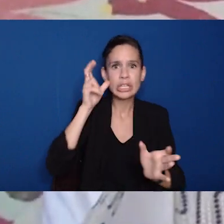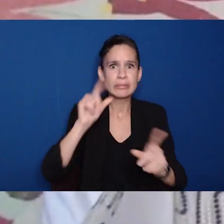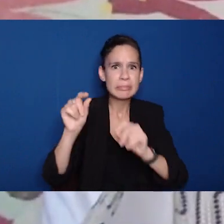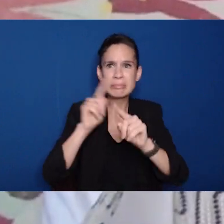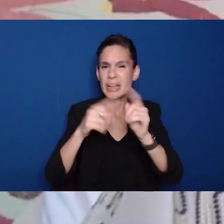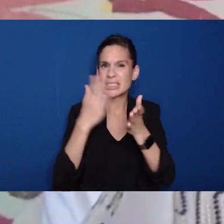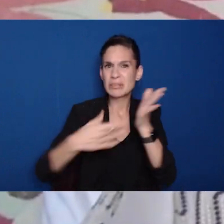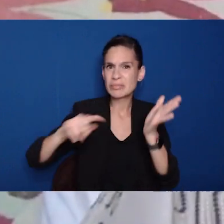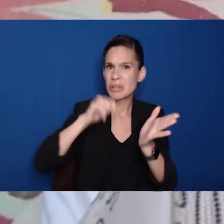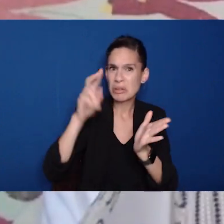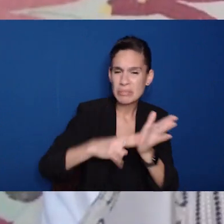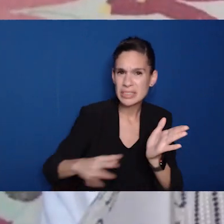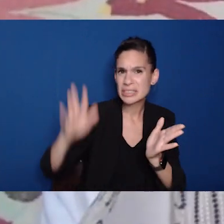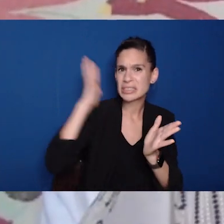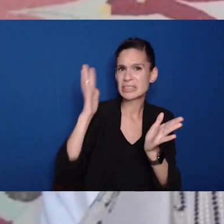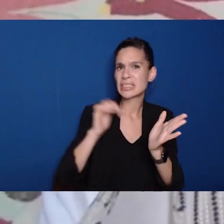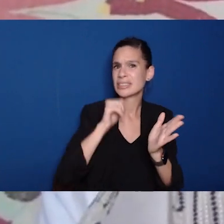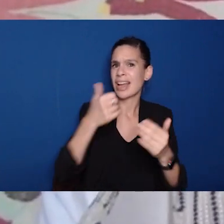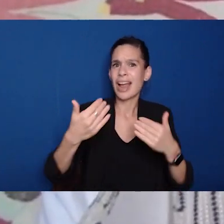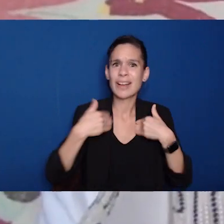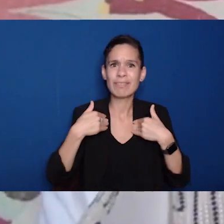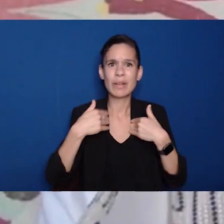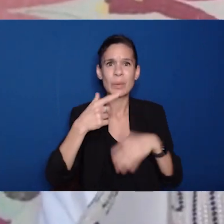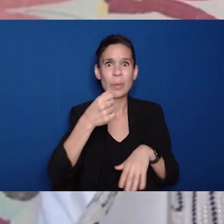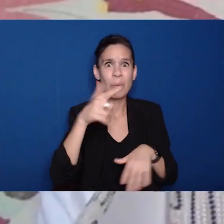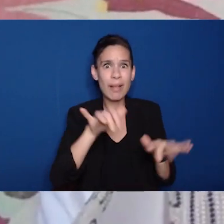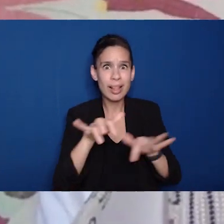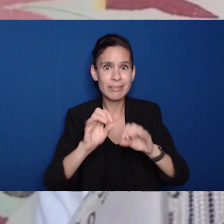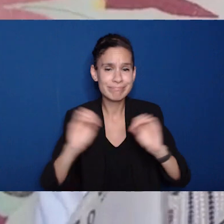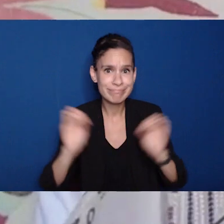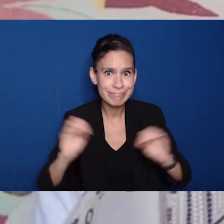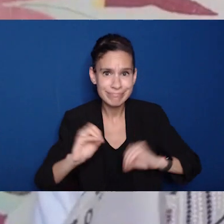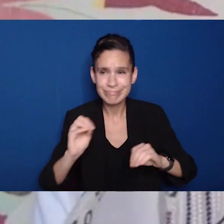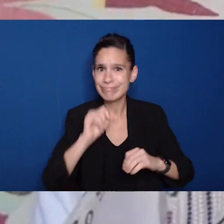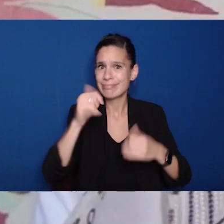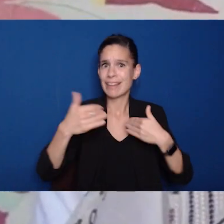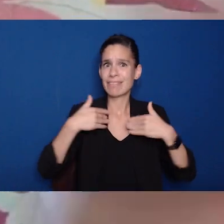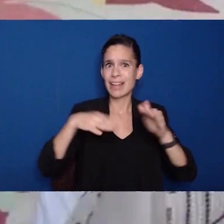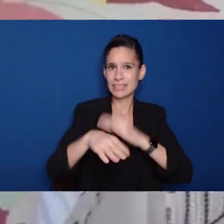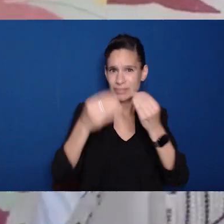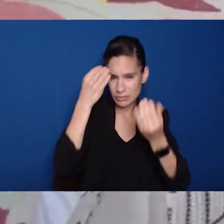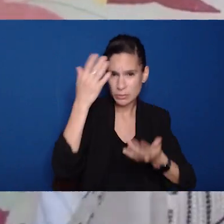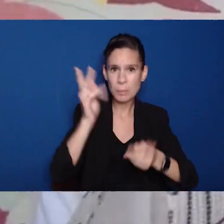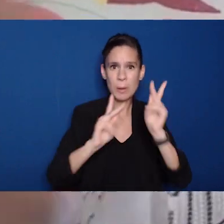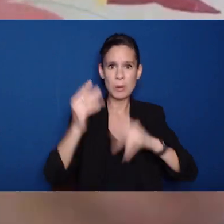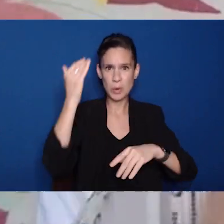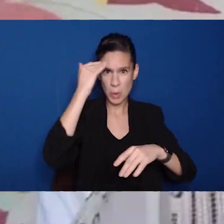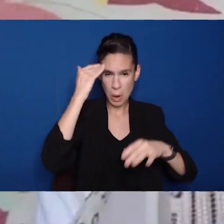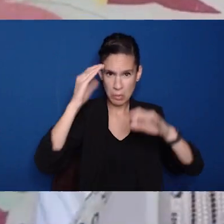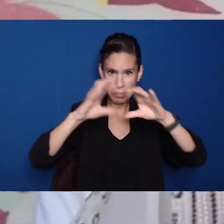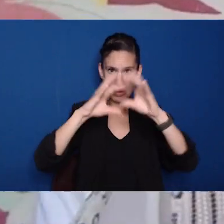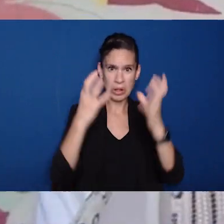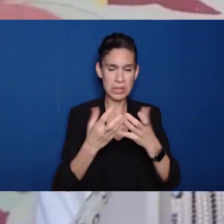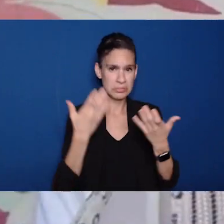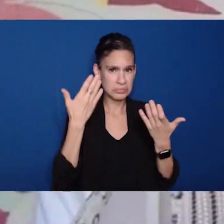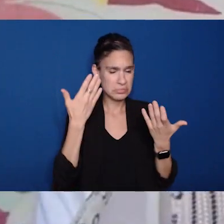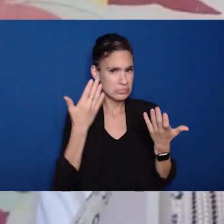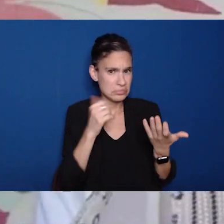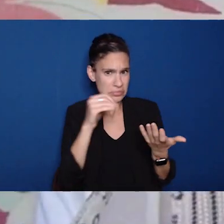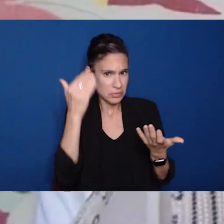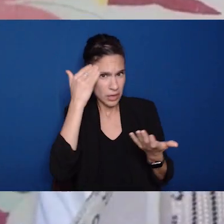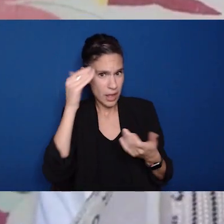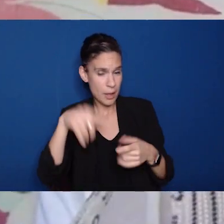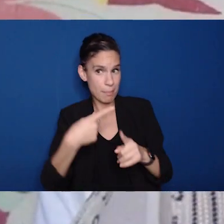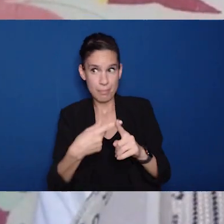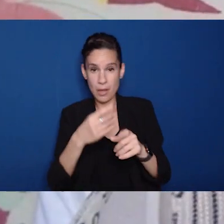it. They certainly didn't have Google. And so I think the awareness of the pandemic globally and